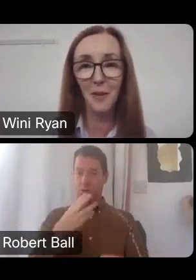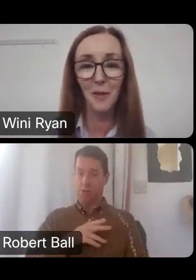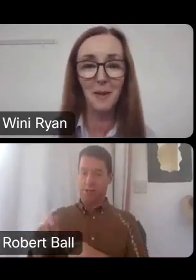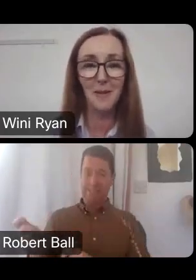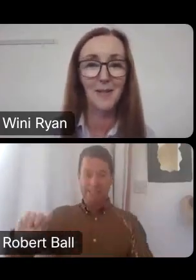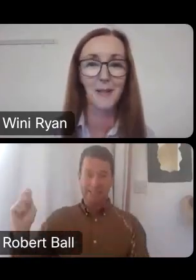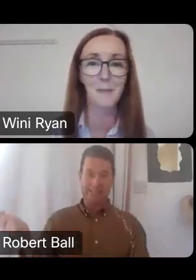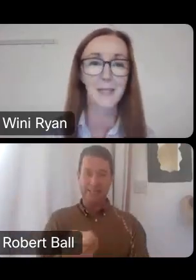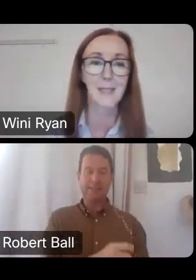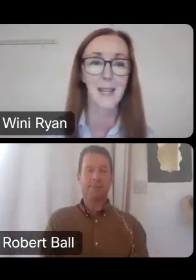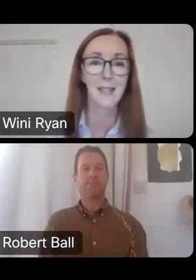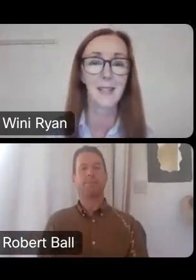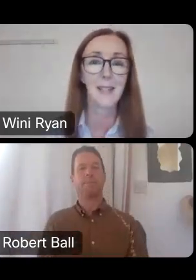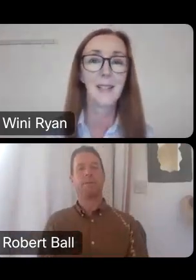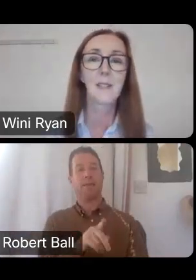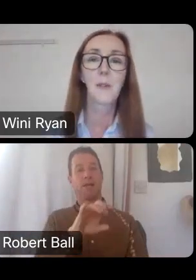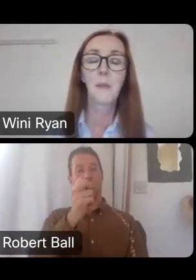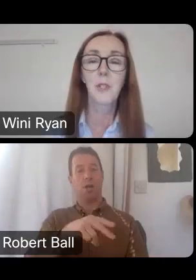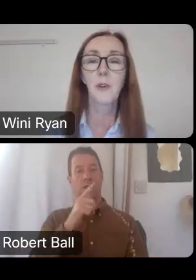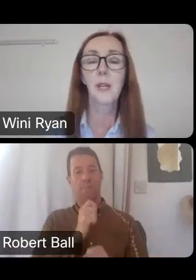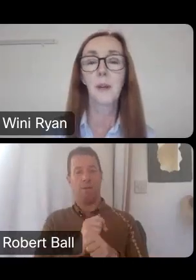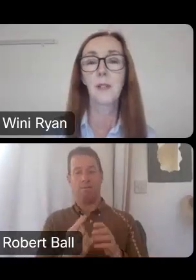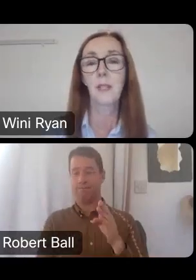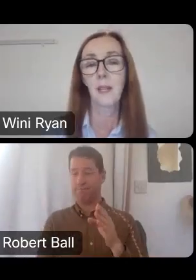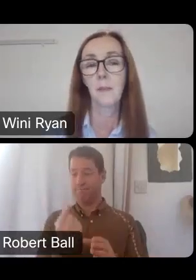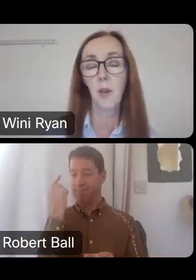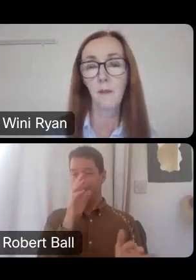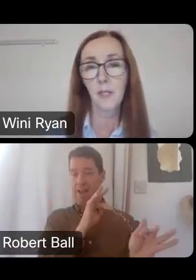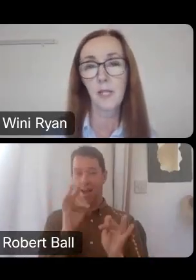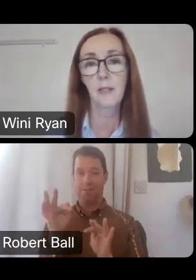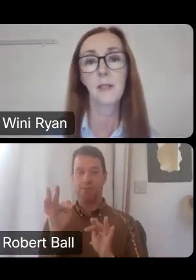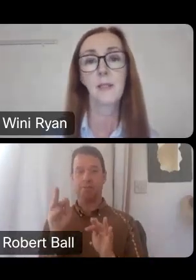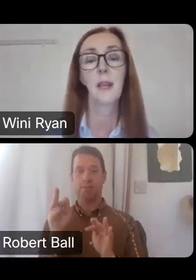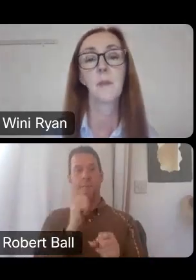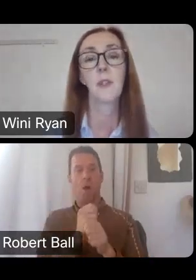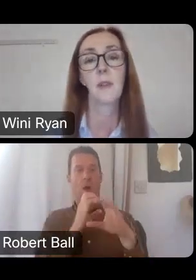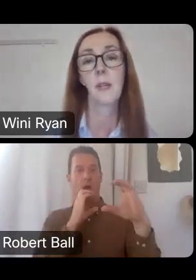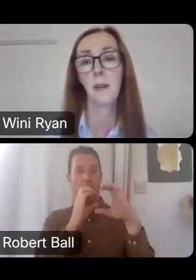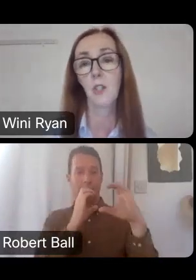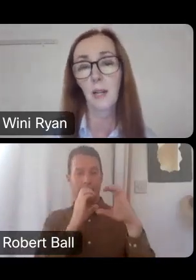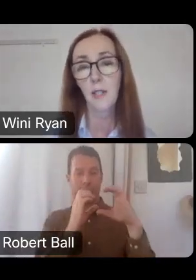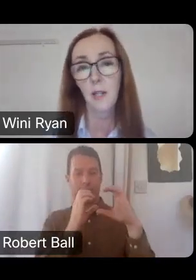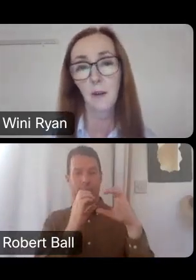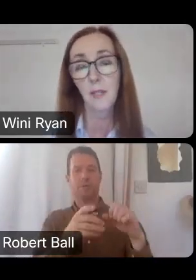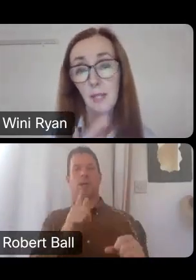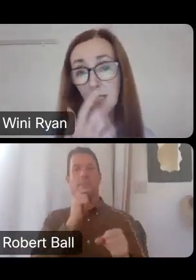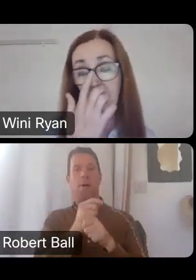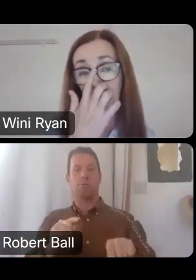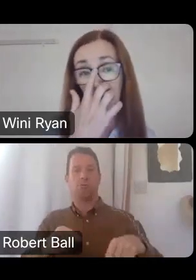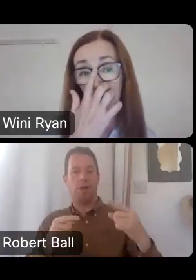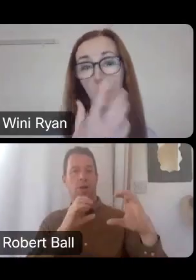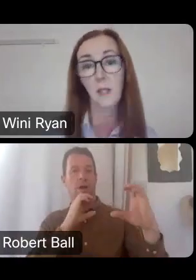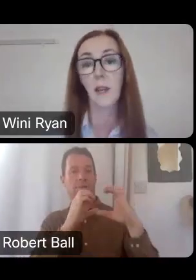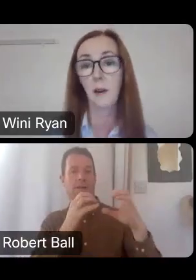has talked about it since then. So we're talking about conversations, and we're talking about challenging conversations